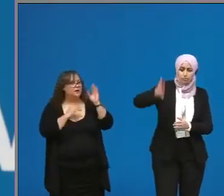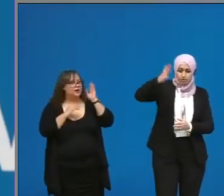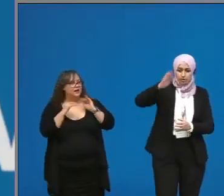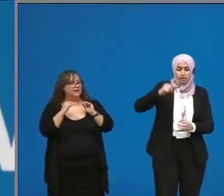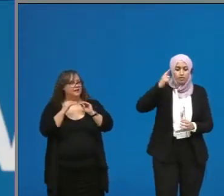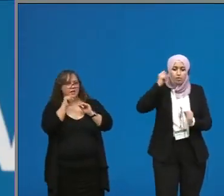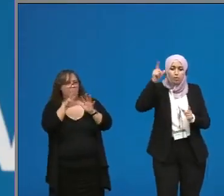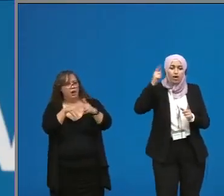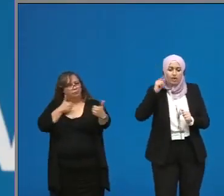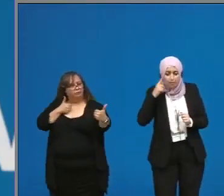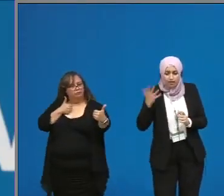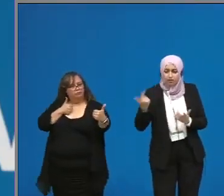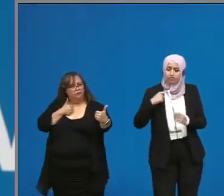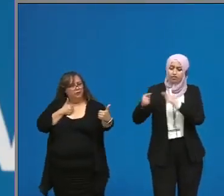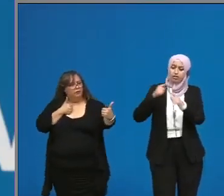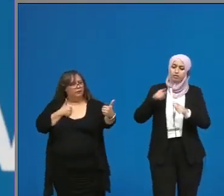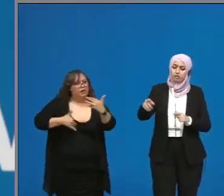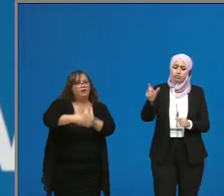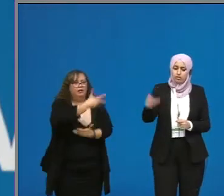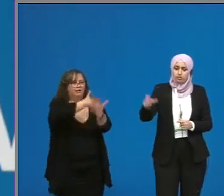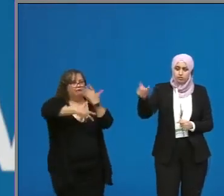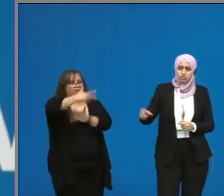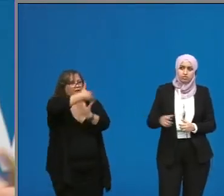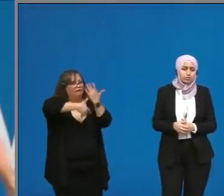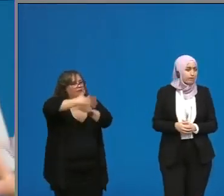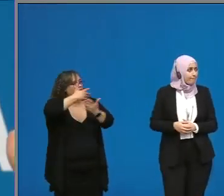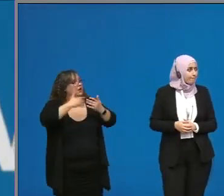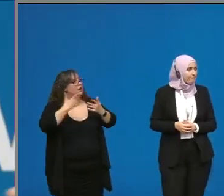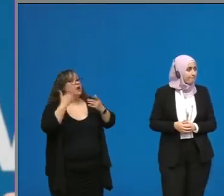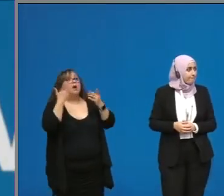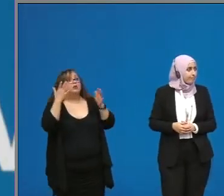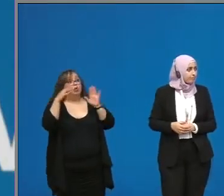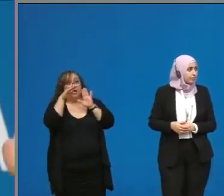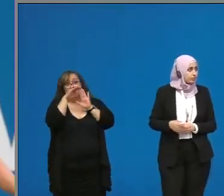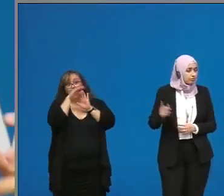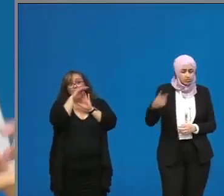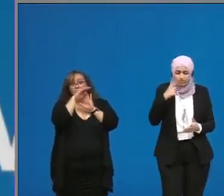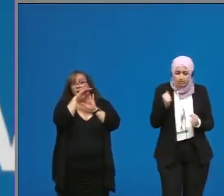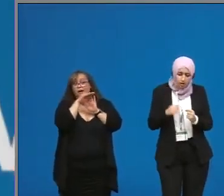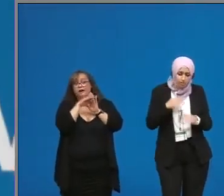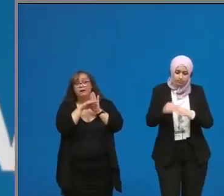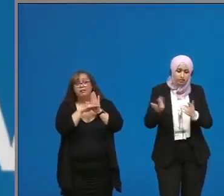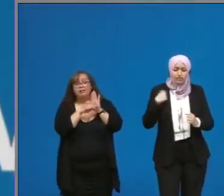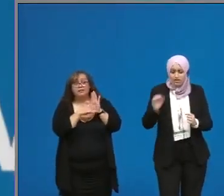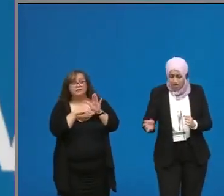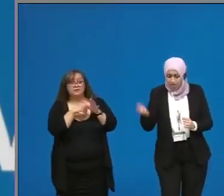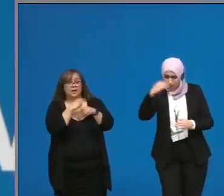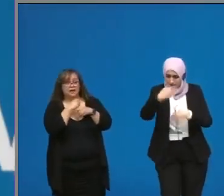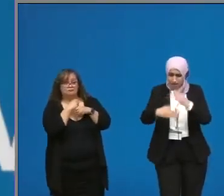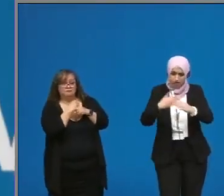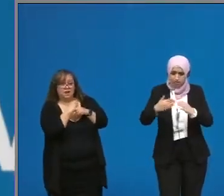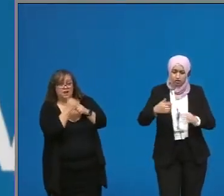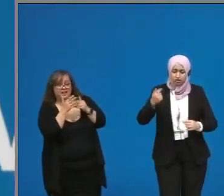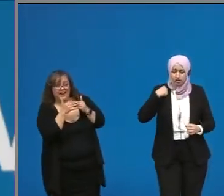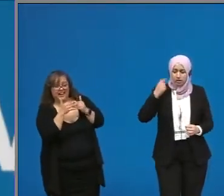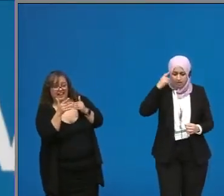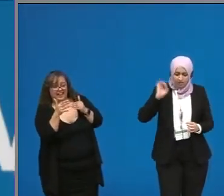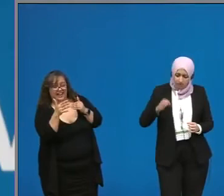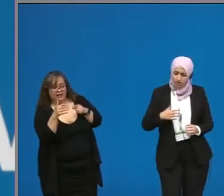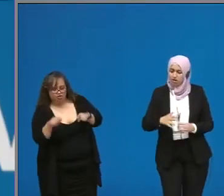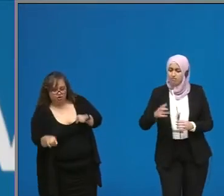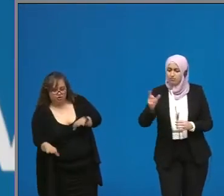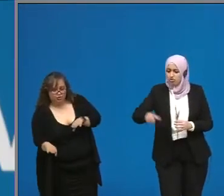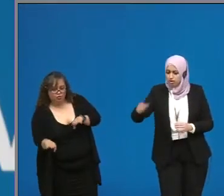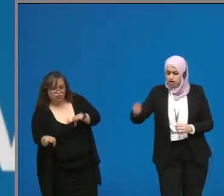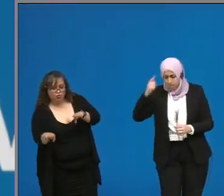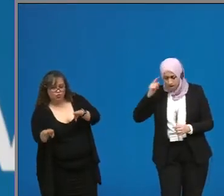citizens, co-citizens. And when we have policy makers who have this in them from the start, you